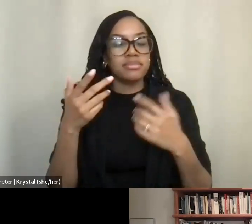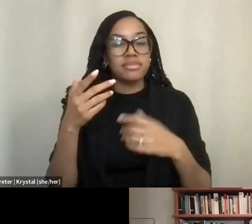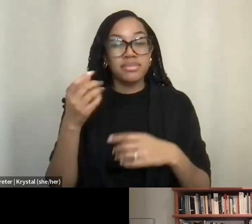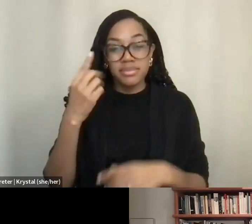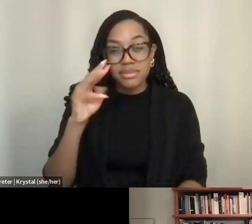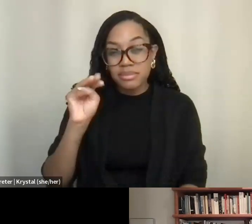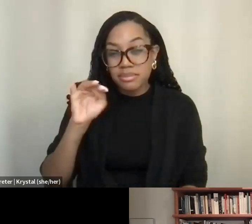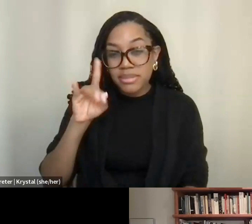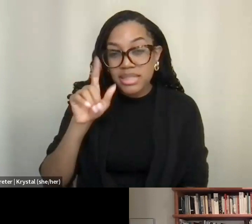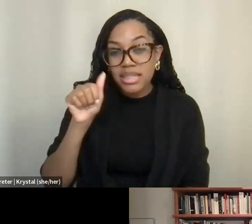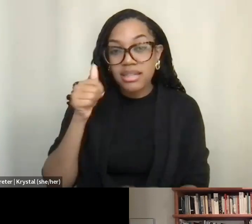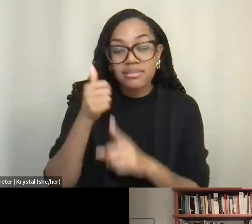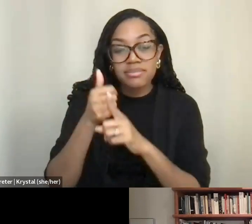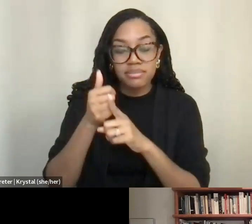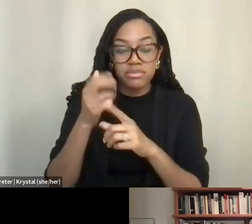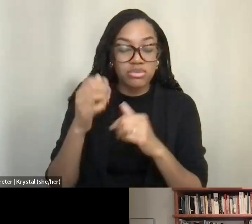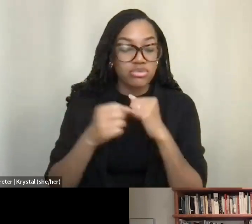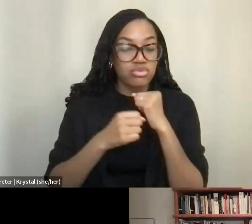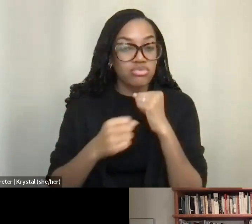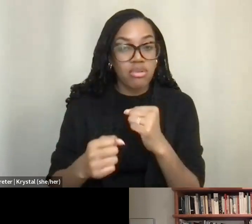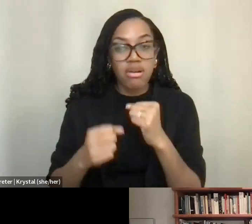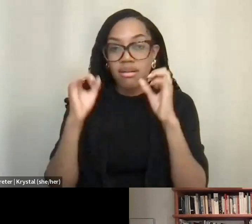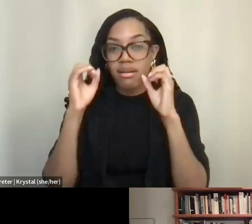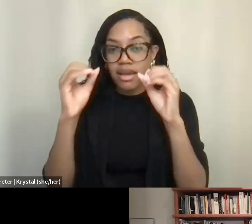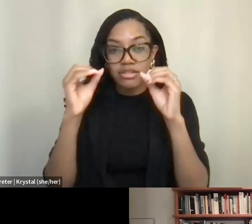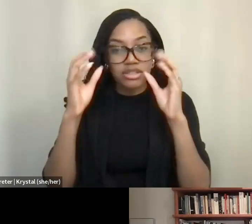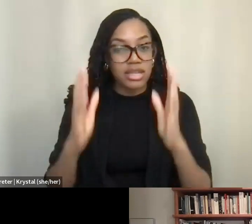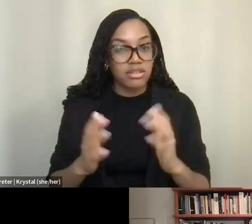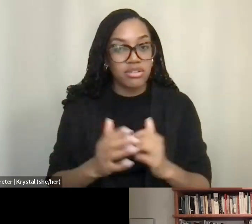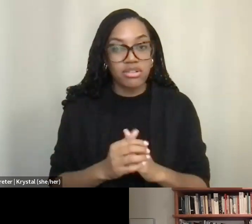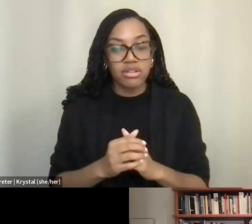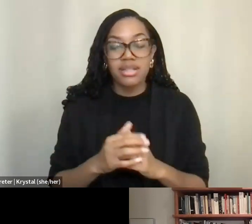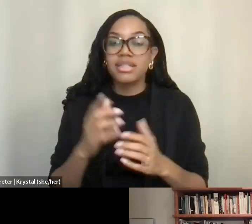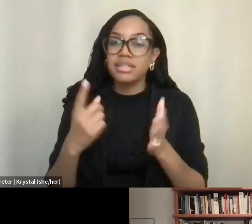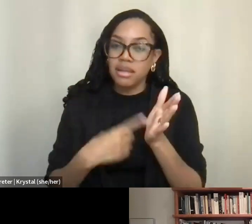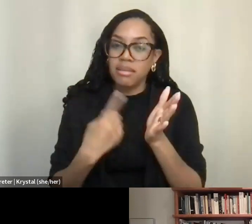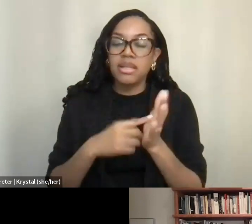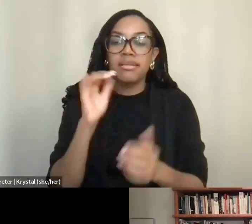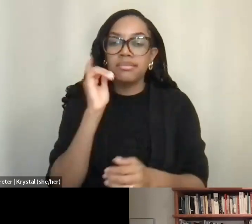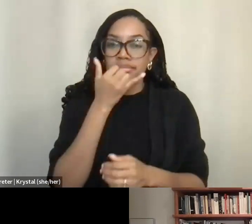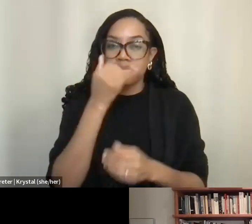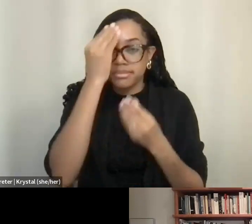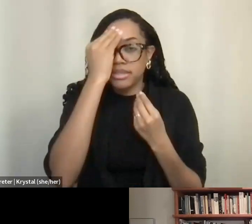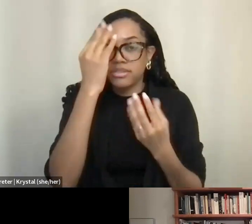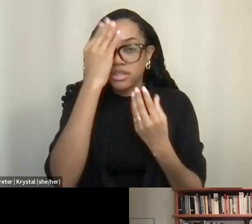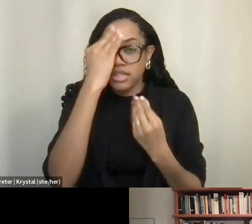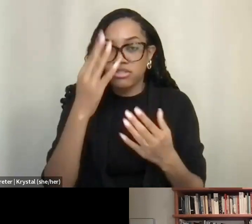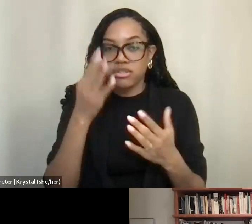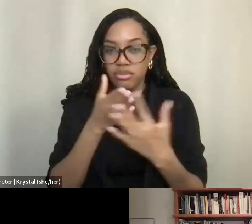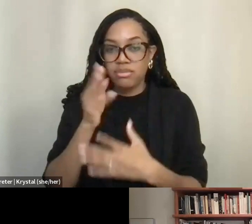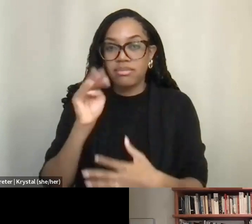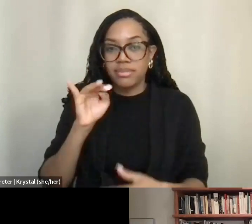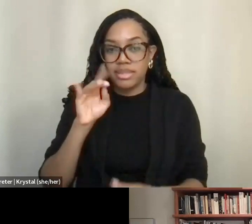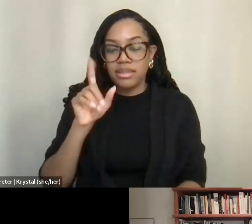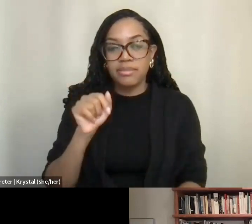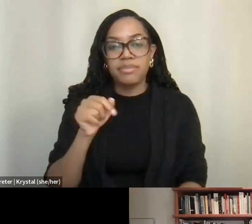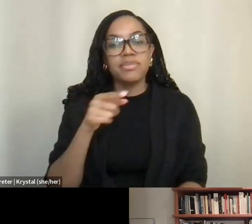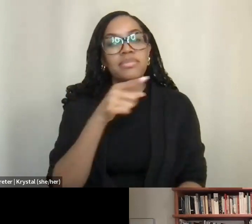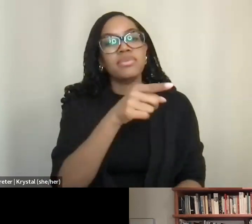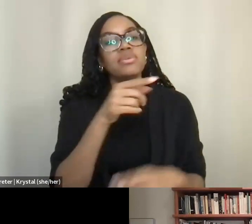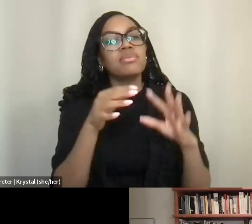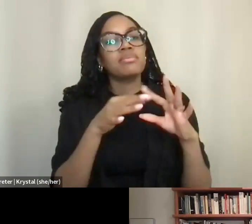powerful educator, usually miseducator. And as you spoke in that memory and information